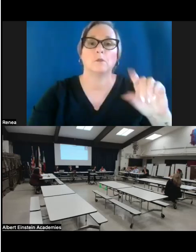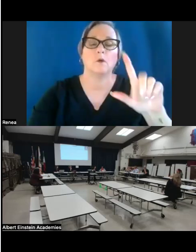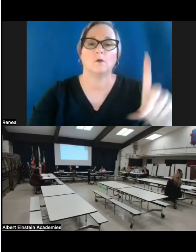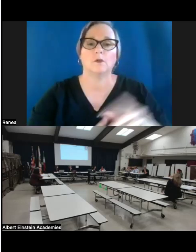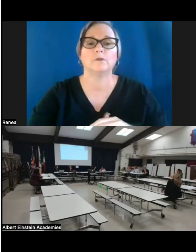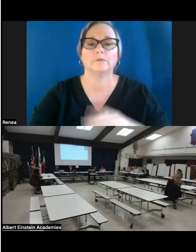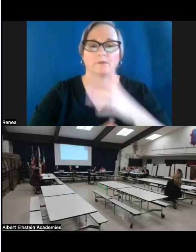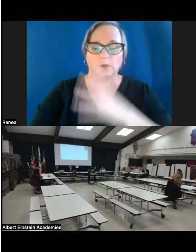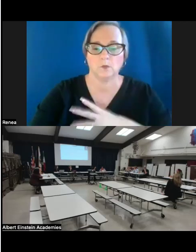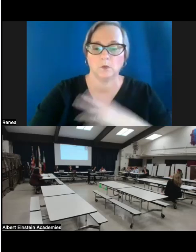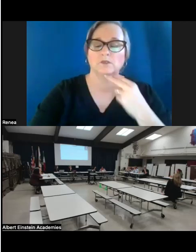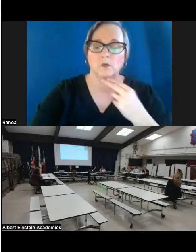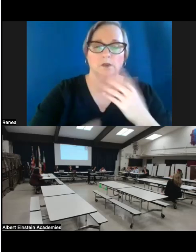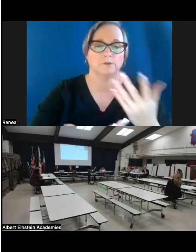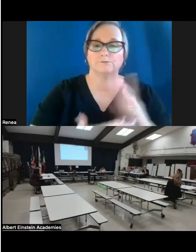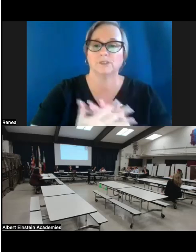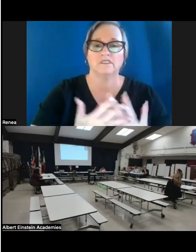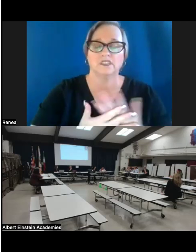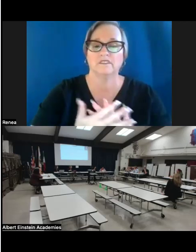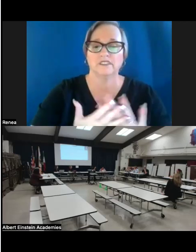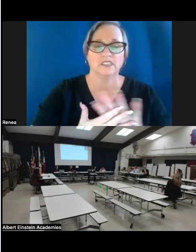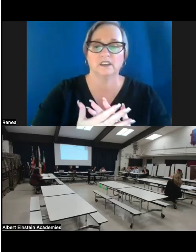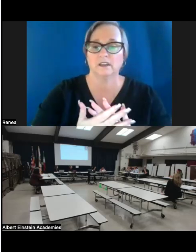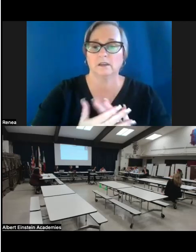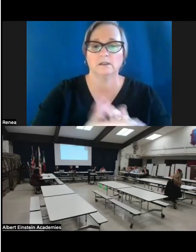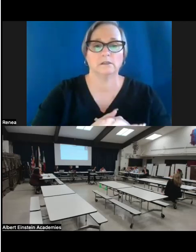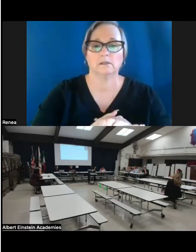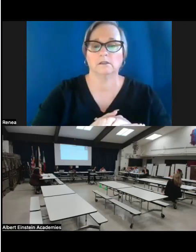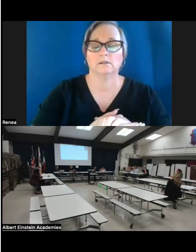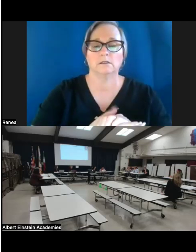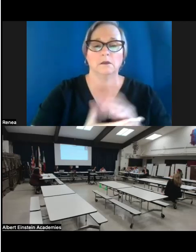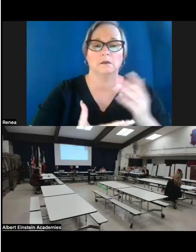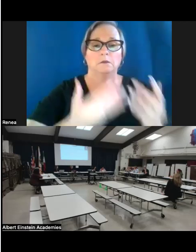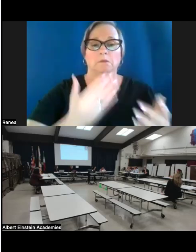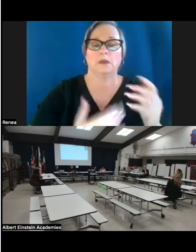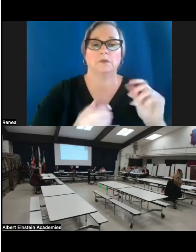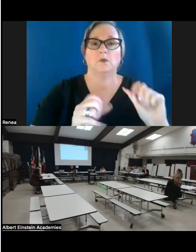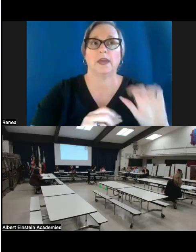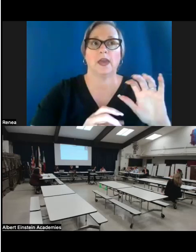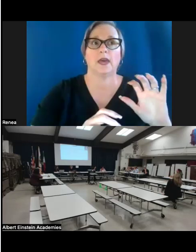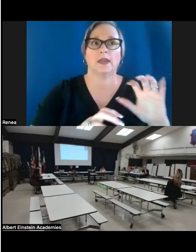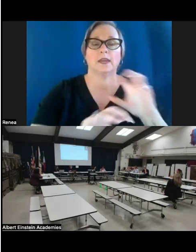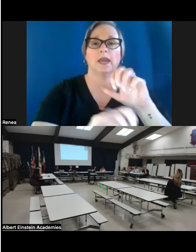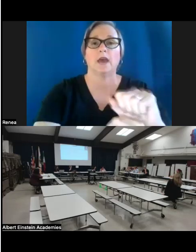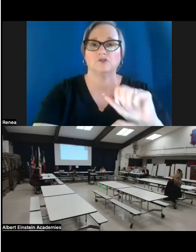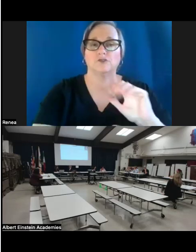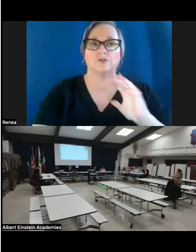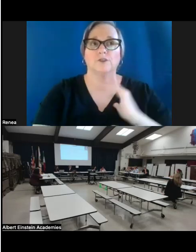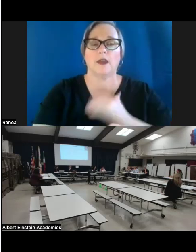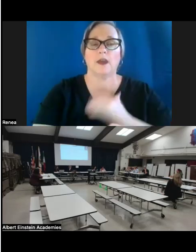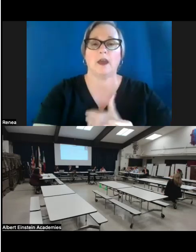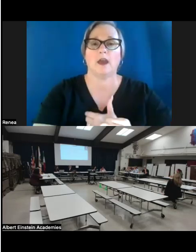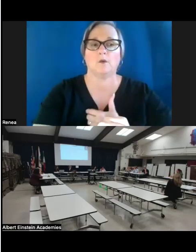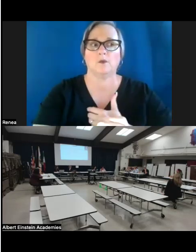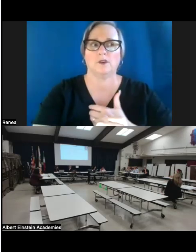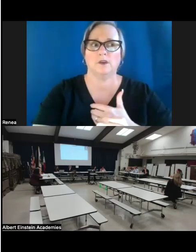I'm wondering, did we capture our collaboration with ELAC? Anything there for you and